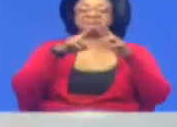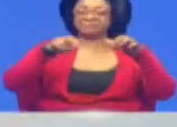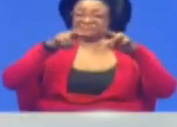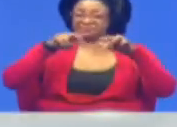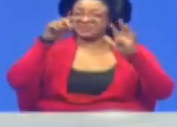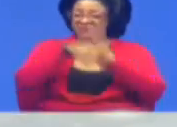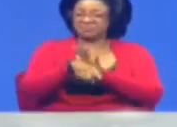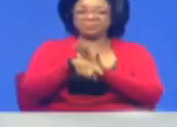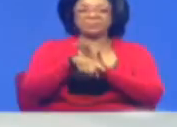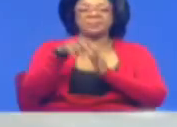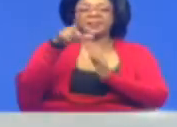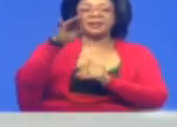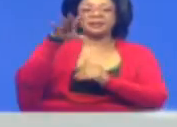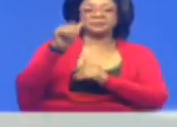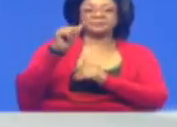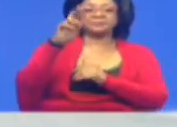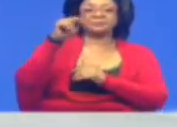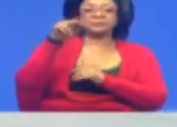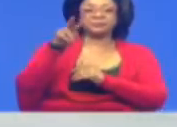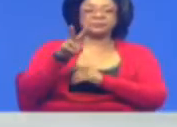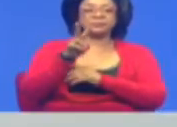Mohammed, NTV.